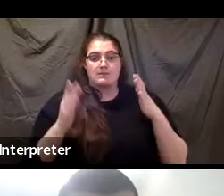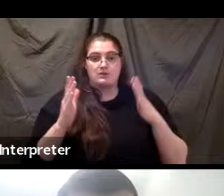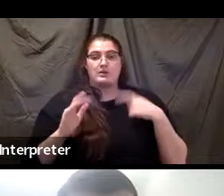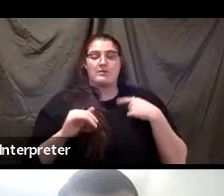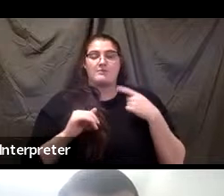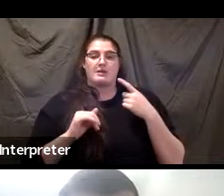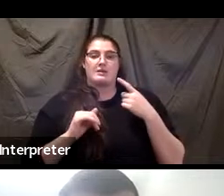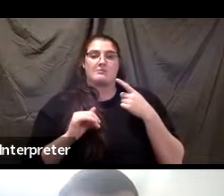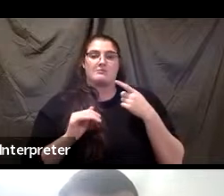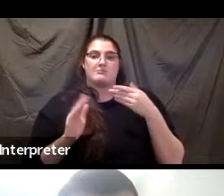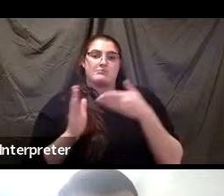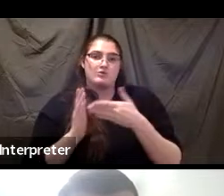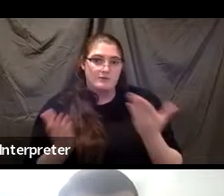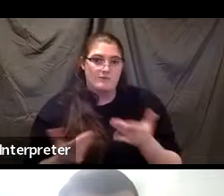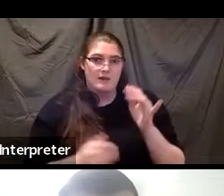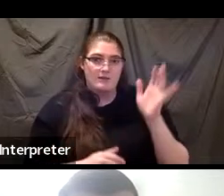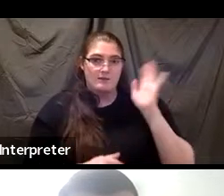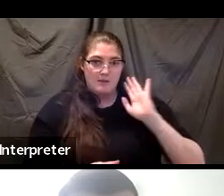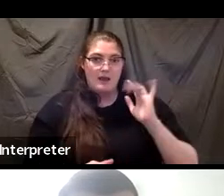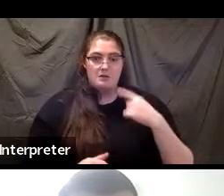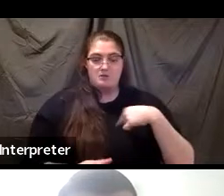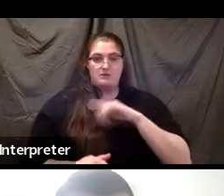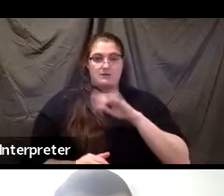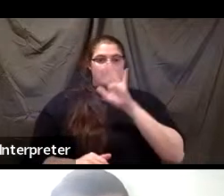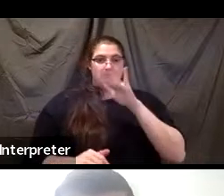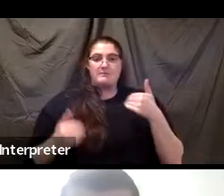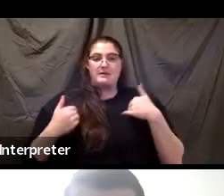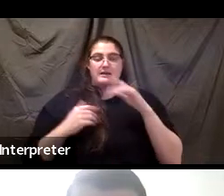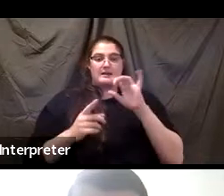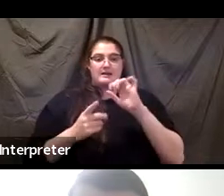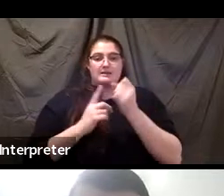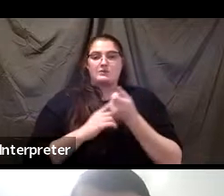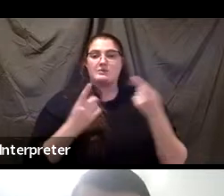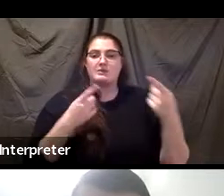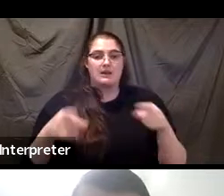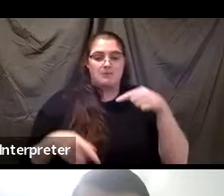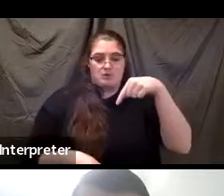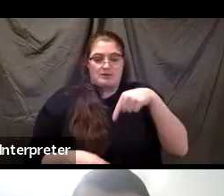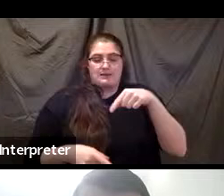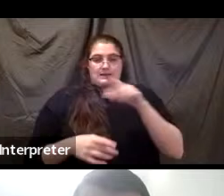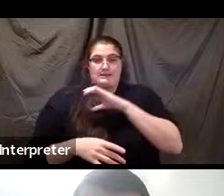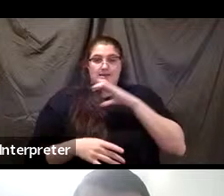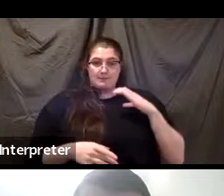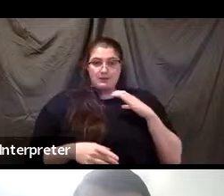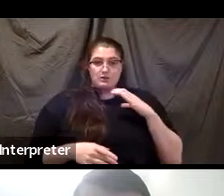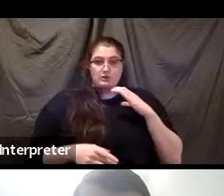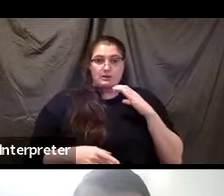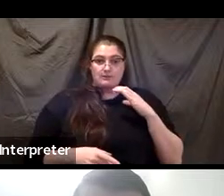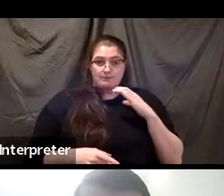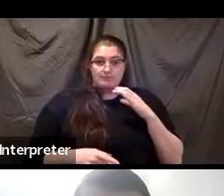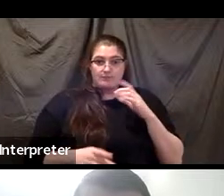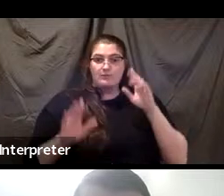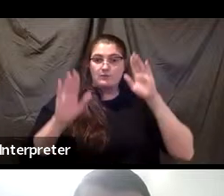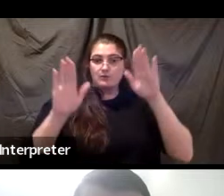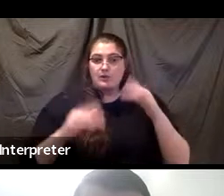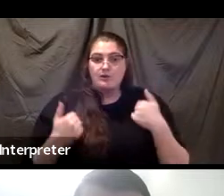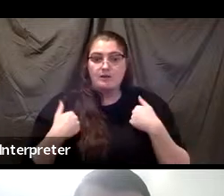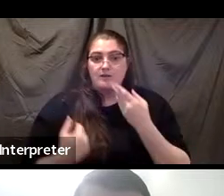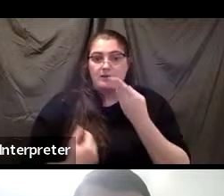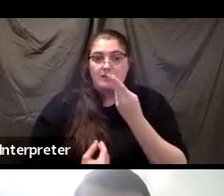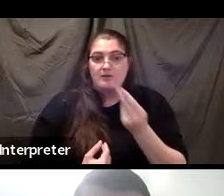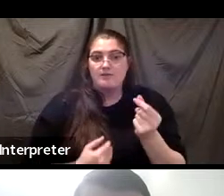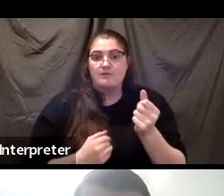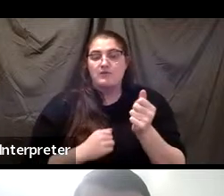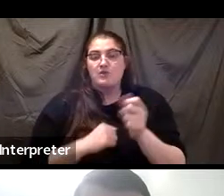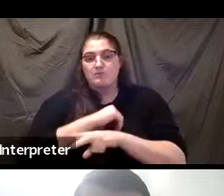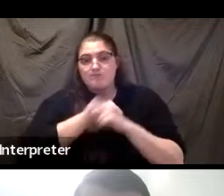past. We haven't had any of those situations occur during this commission, which is great. We've had a couple break-ins in